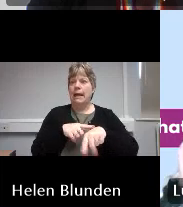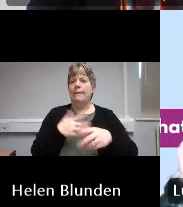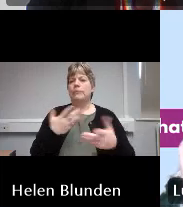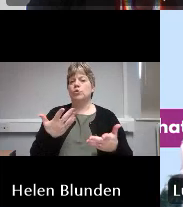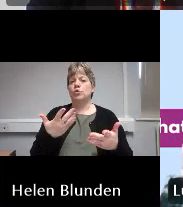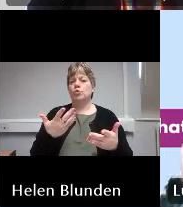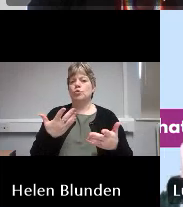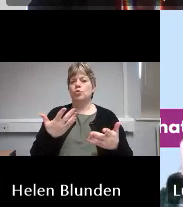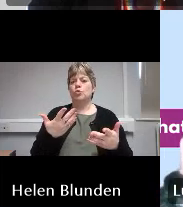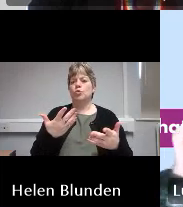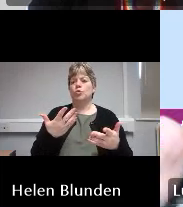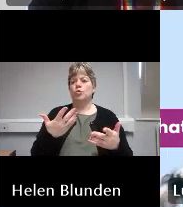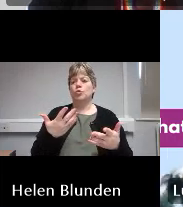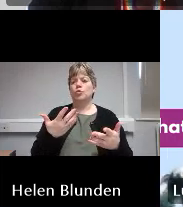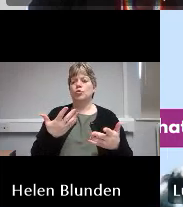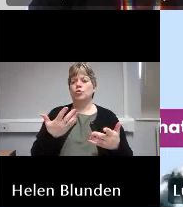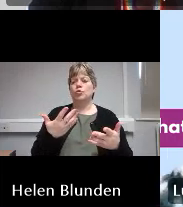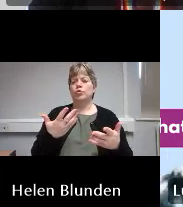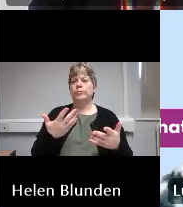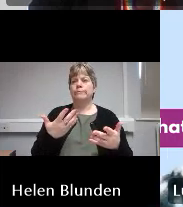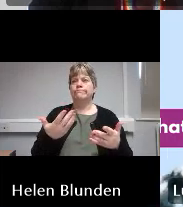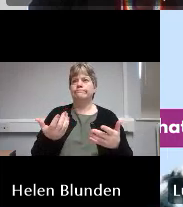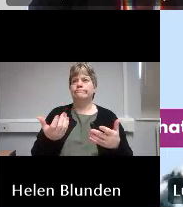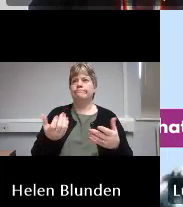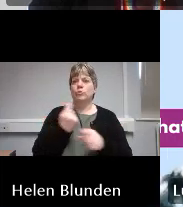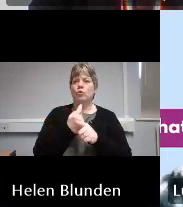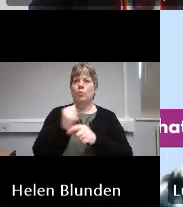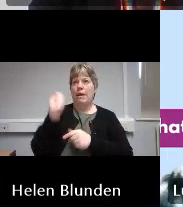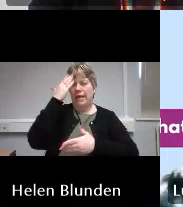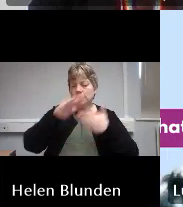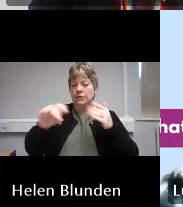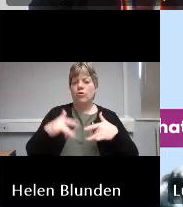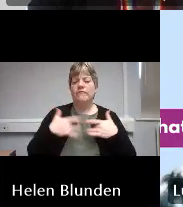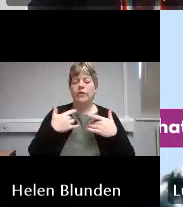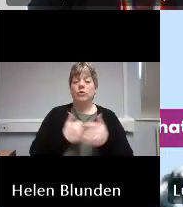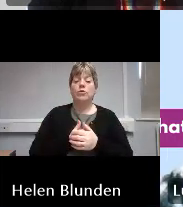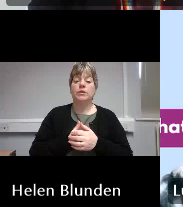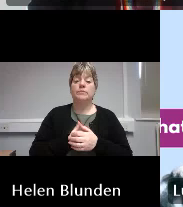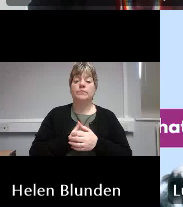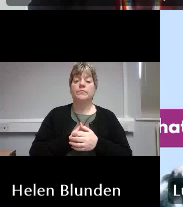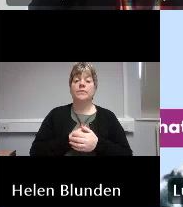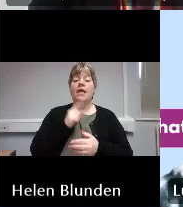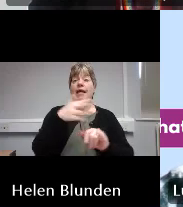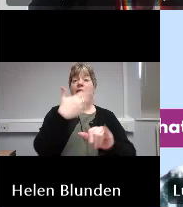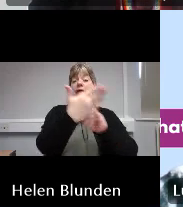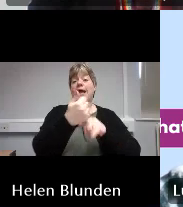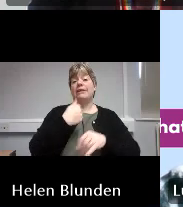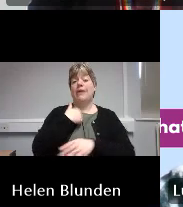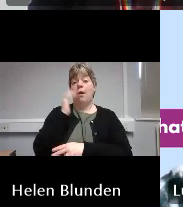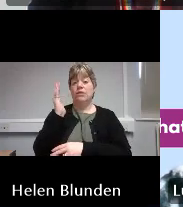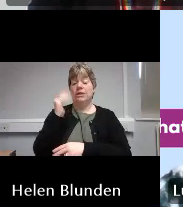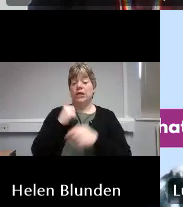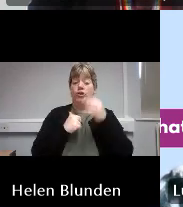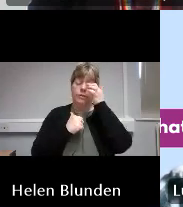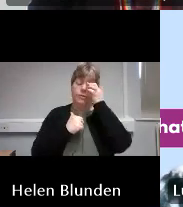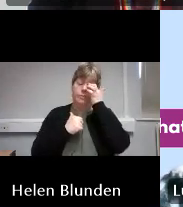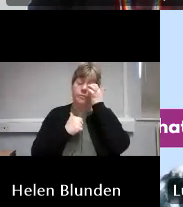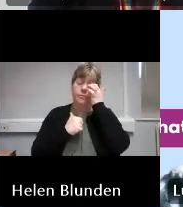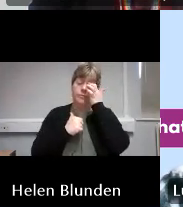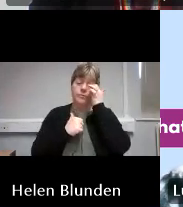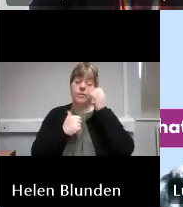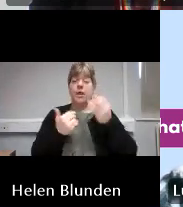to share their experiences and their views. So that's the end of our presentation.